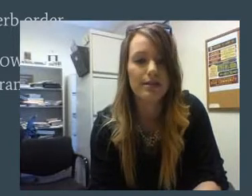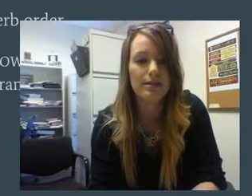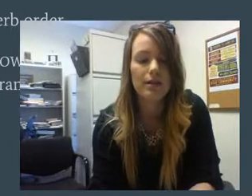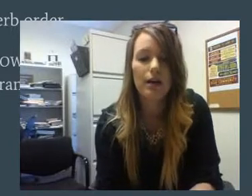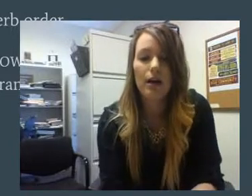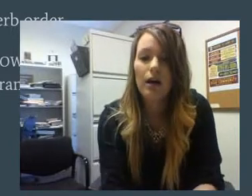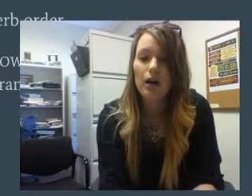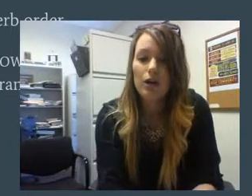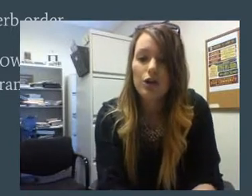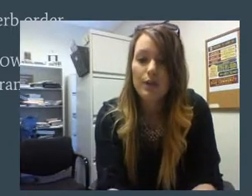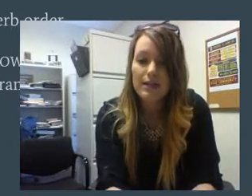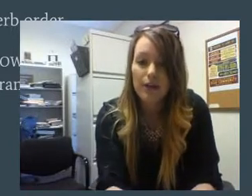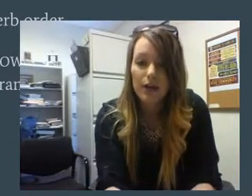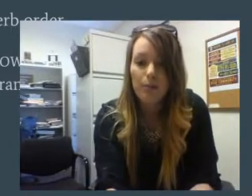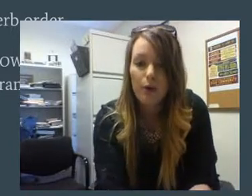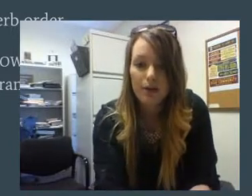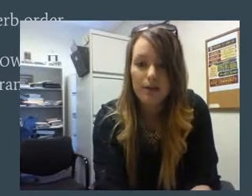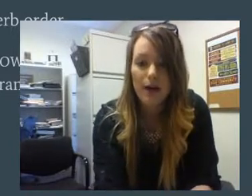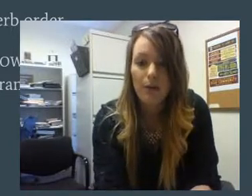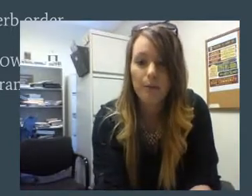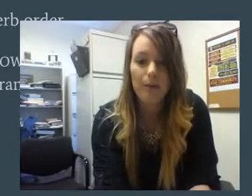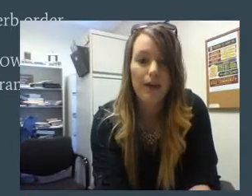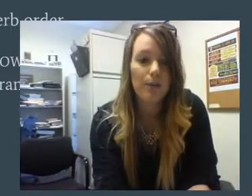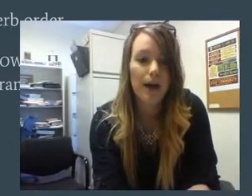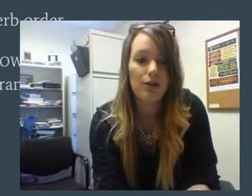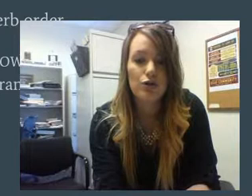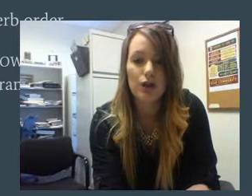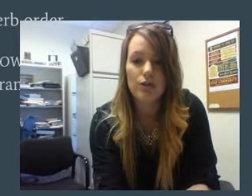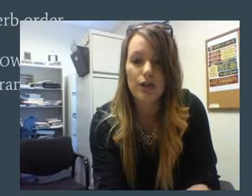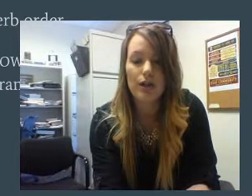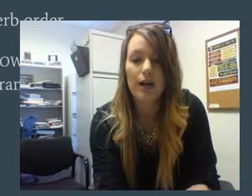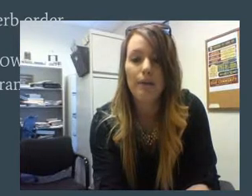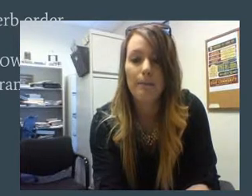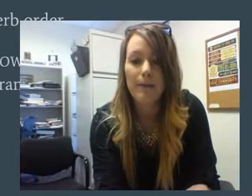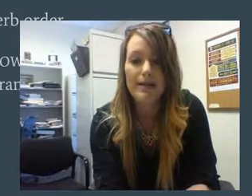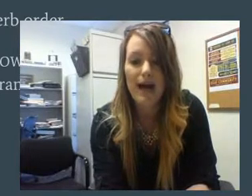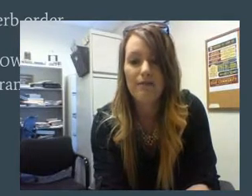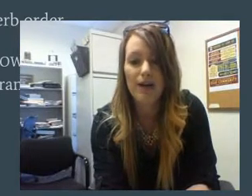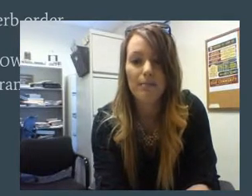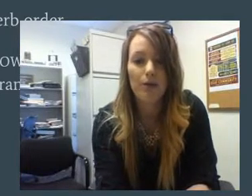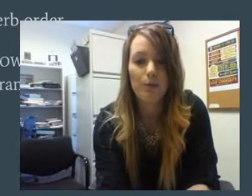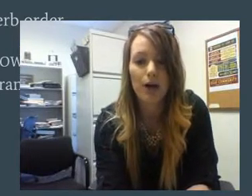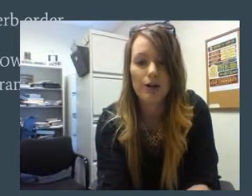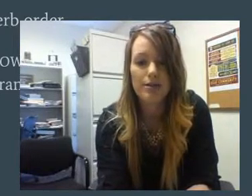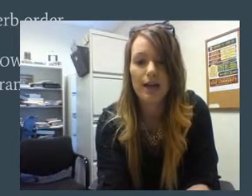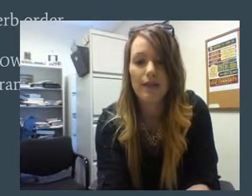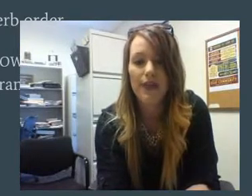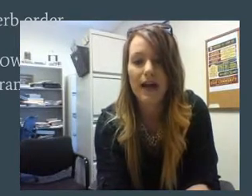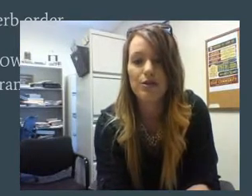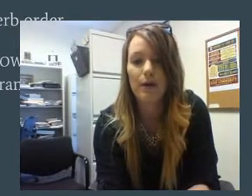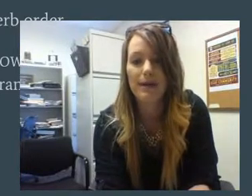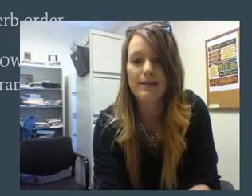of your sentence. So, that's very important that we remember that grammatical structure must have non-manual markers.